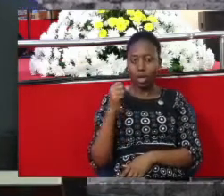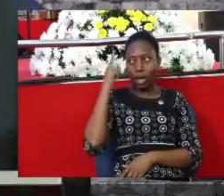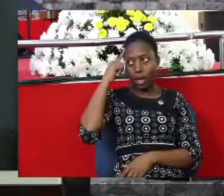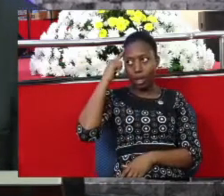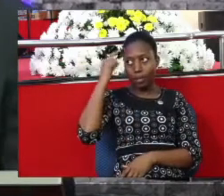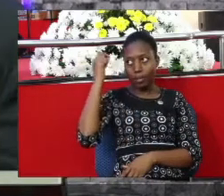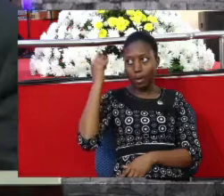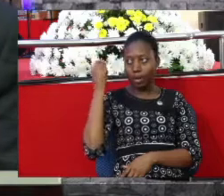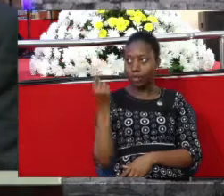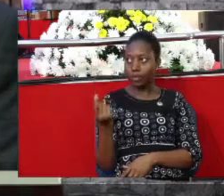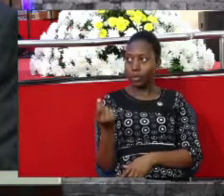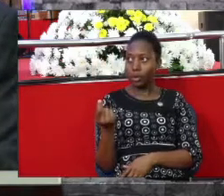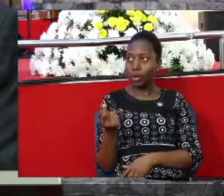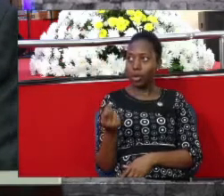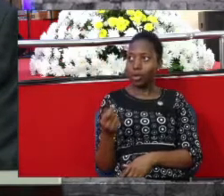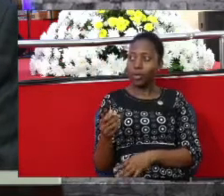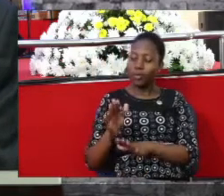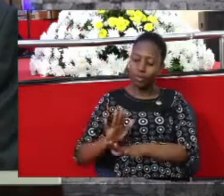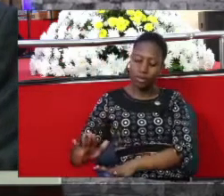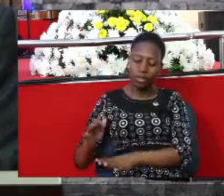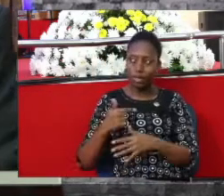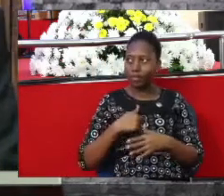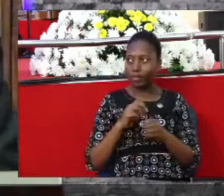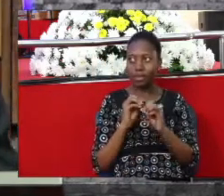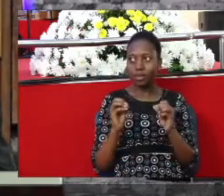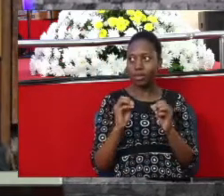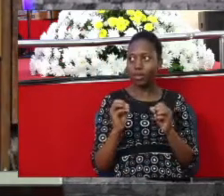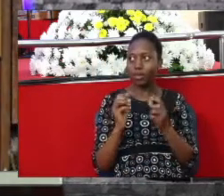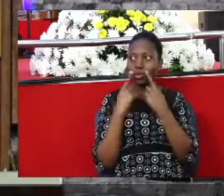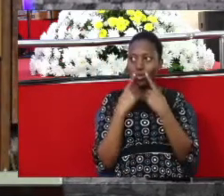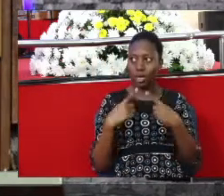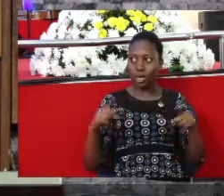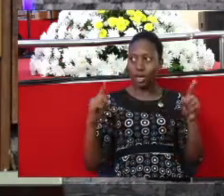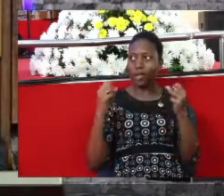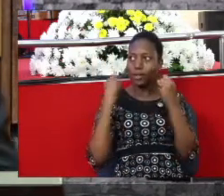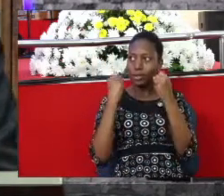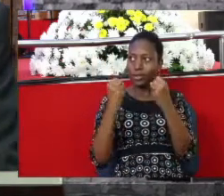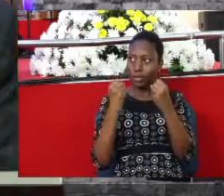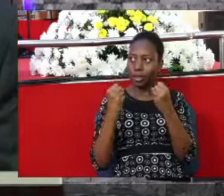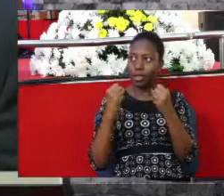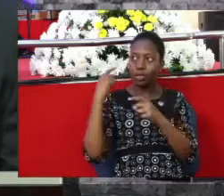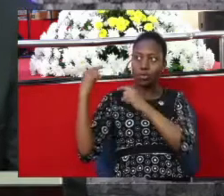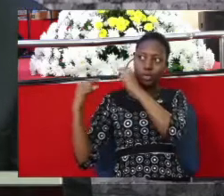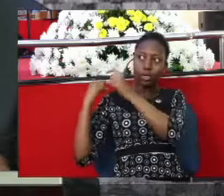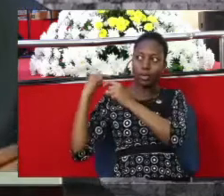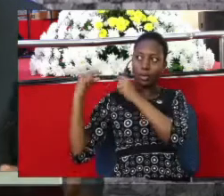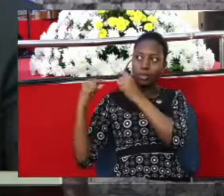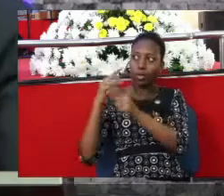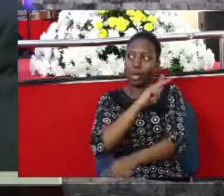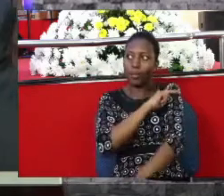me until I declare your strength to this generation, your power to everyone who is to come.